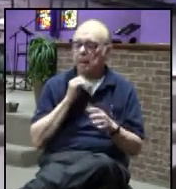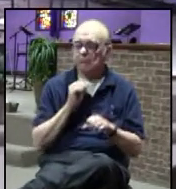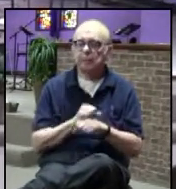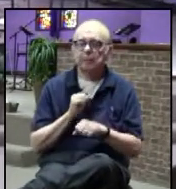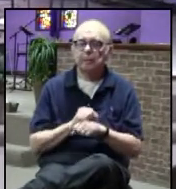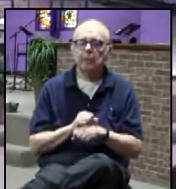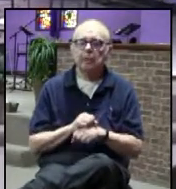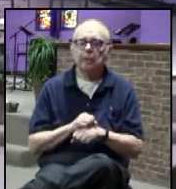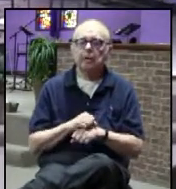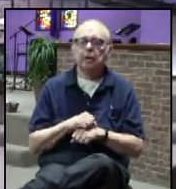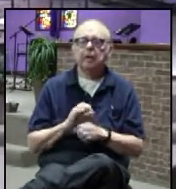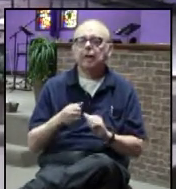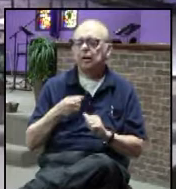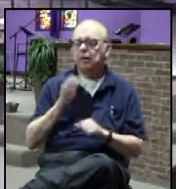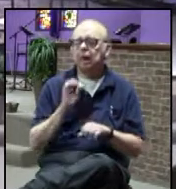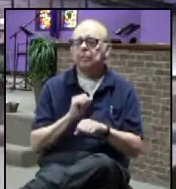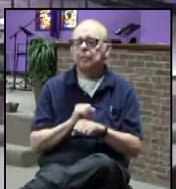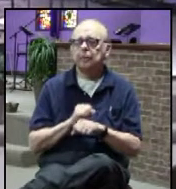God works.